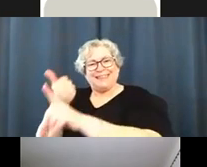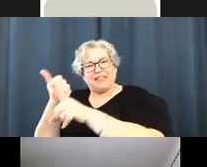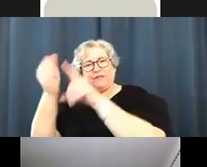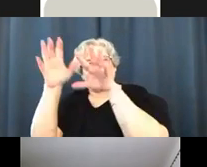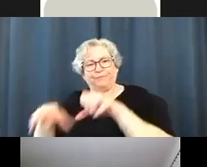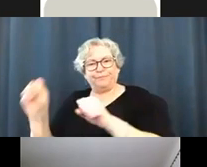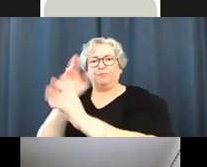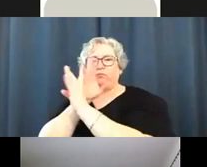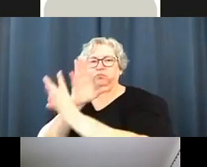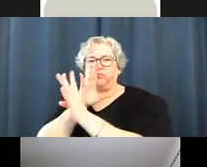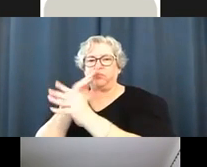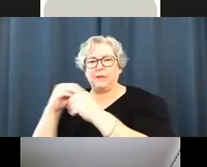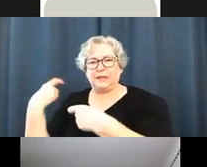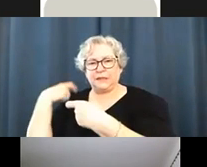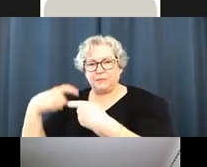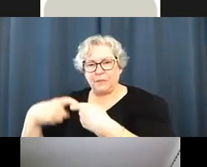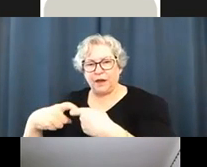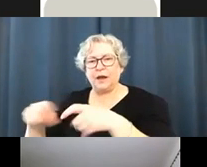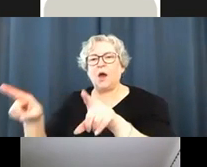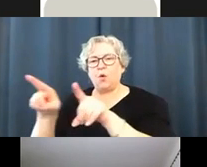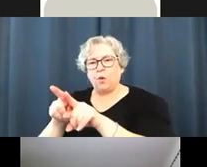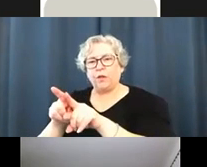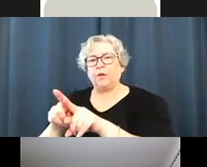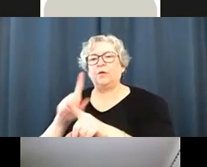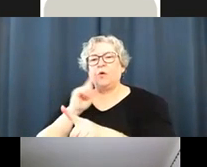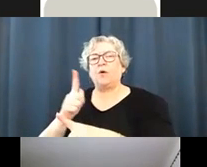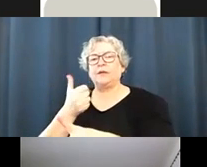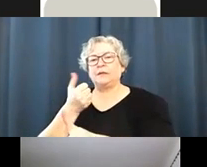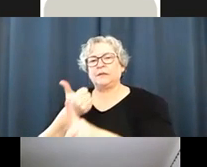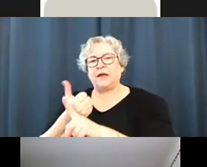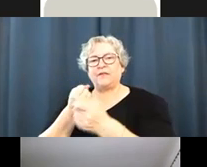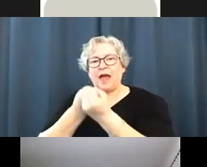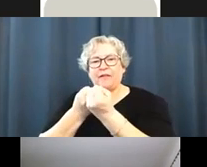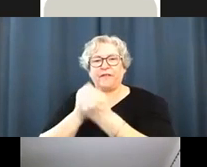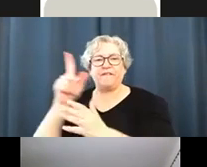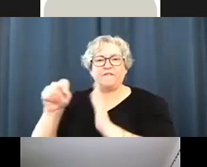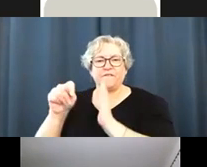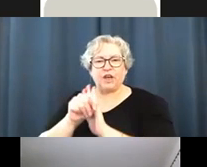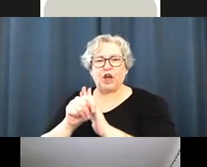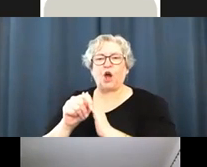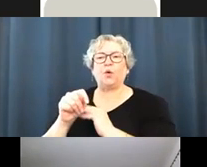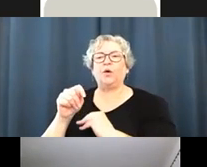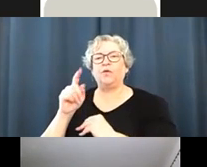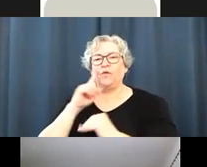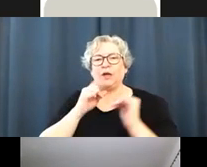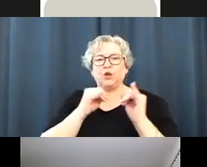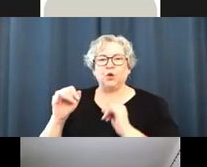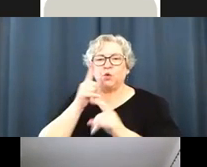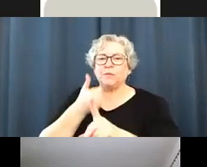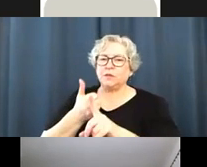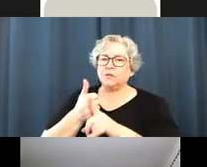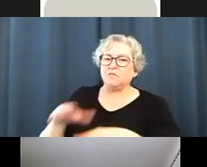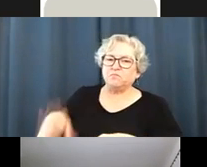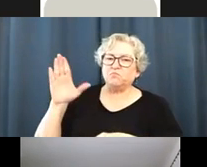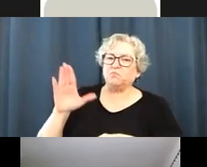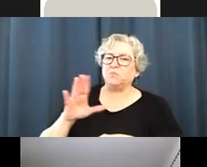Spanish, along with all self-advocate videos and things like that, as an individual who is a native Spanish speaker